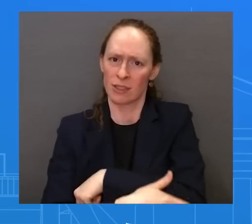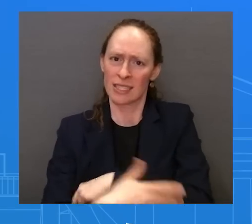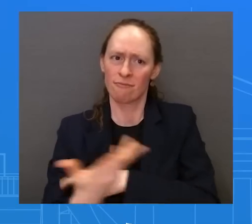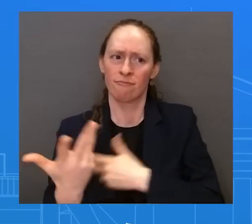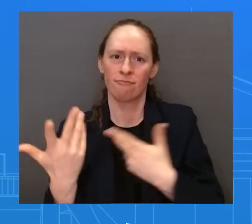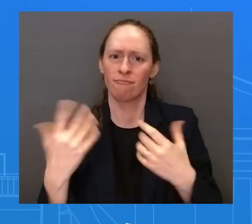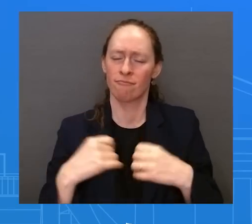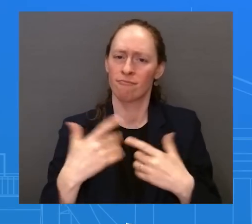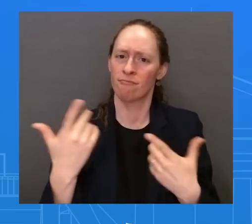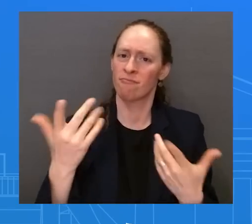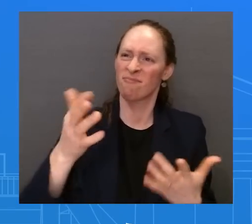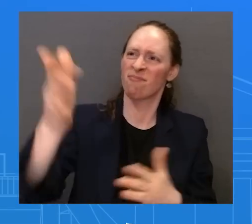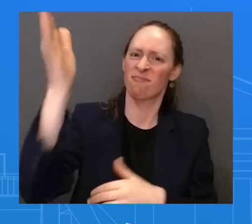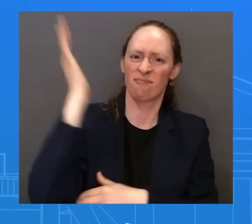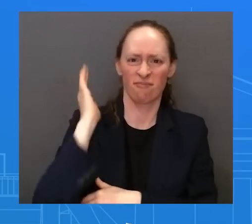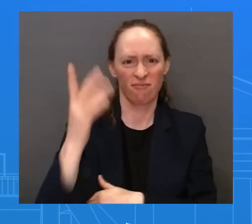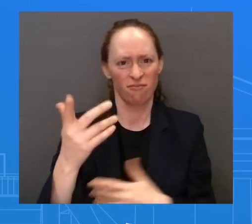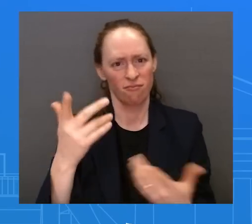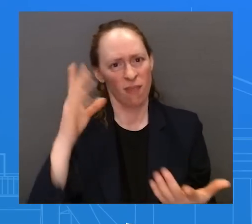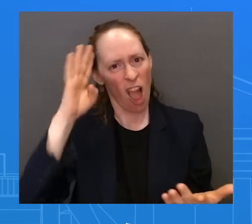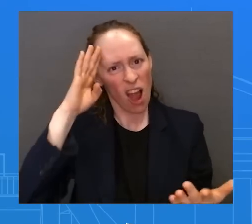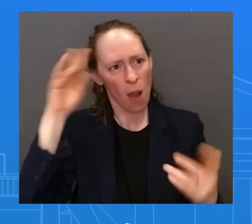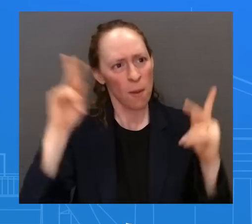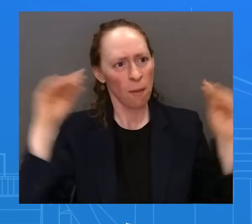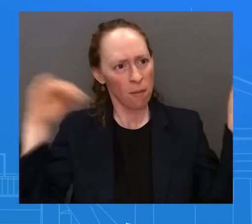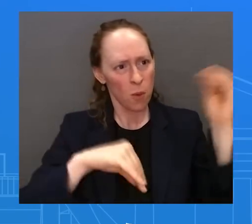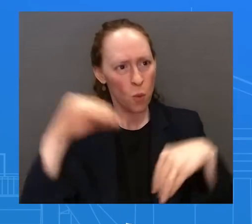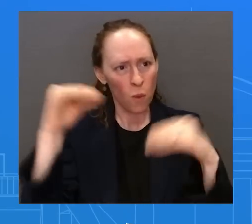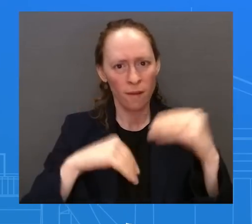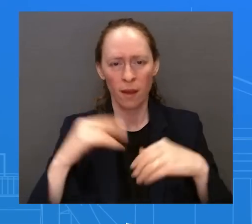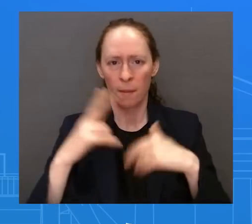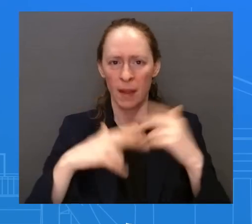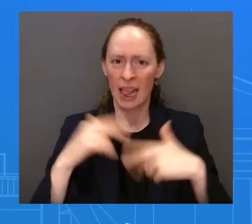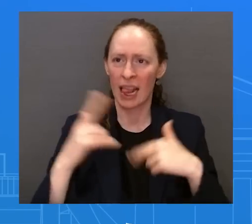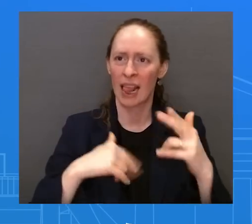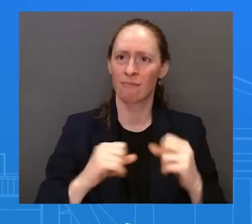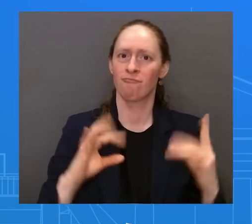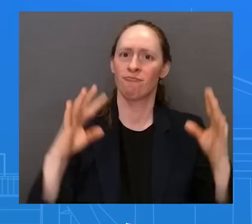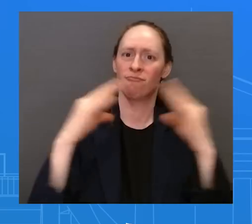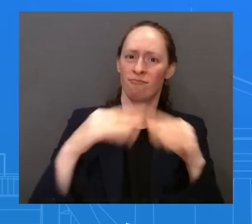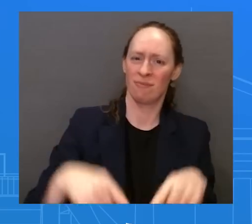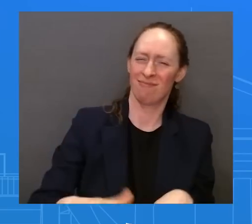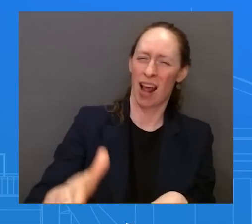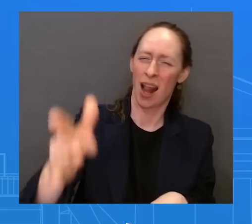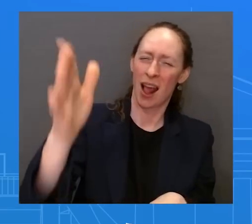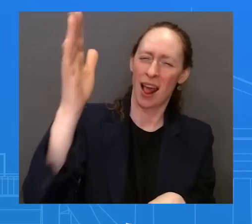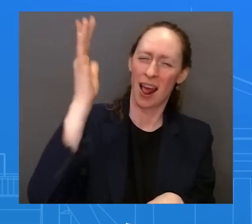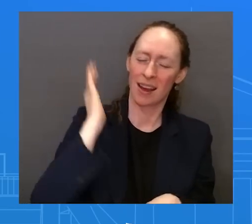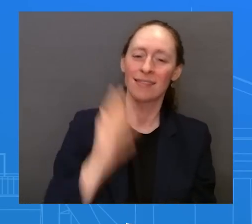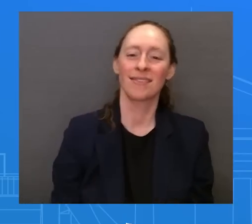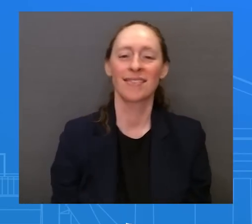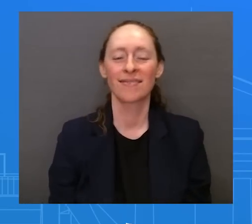I think that's important I think that's something that's important to highlight and the person's the president looking forward to that